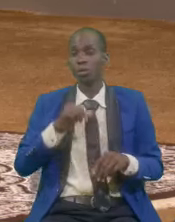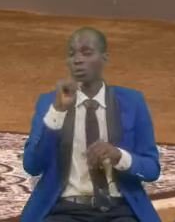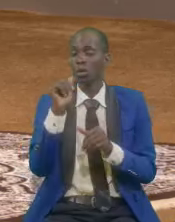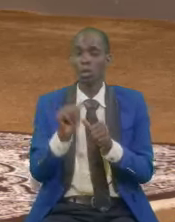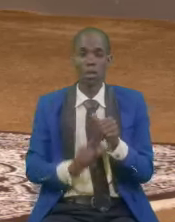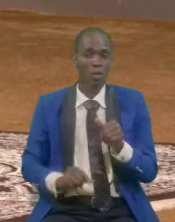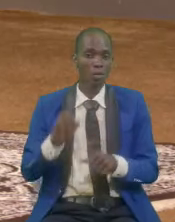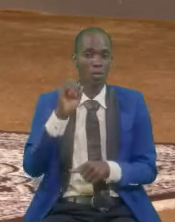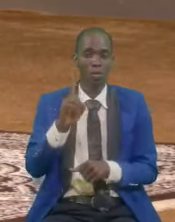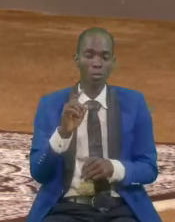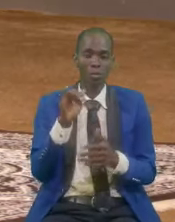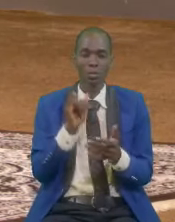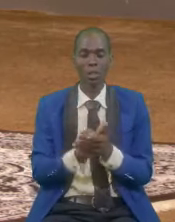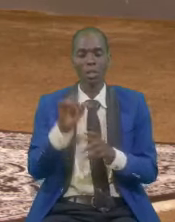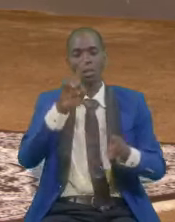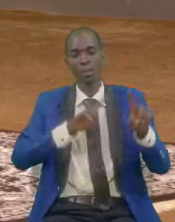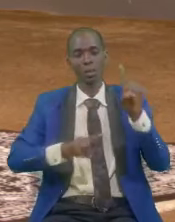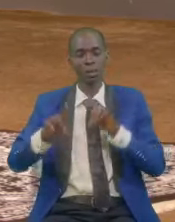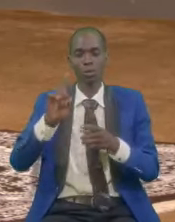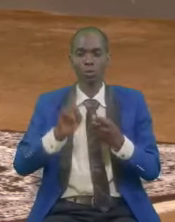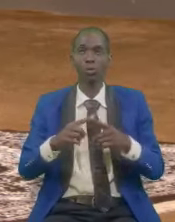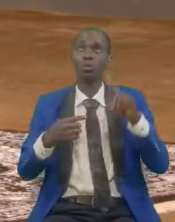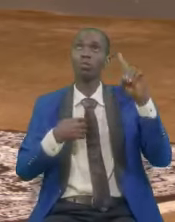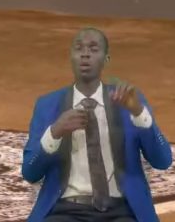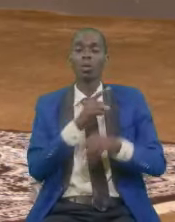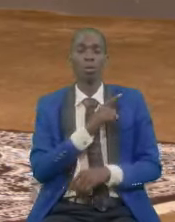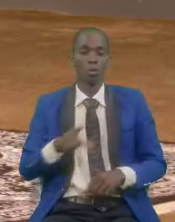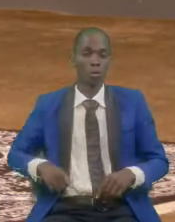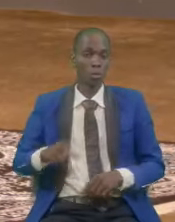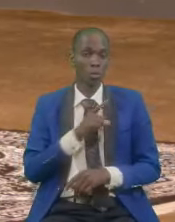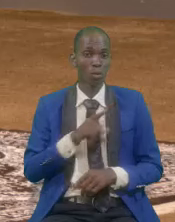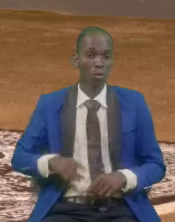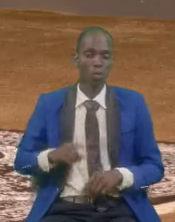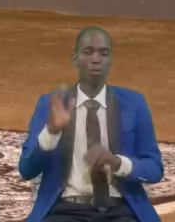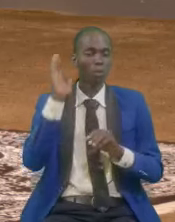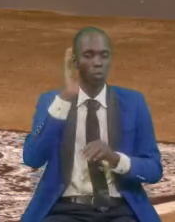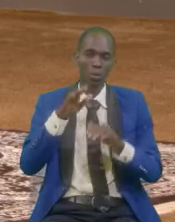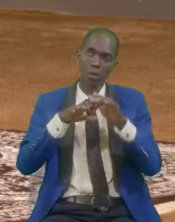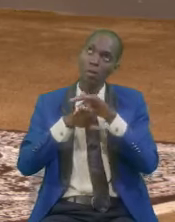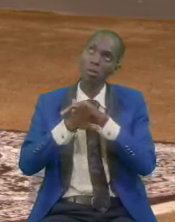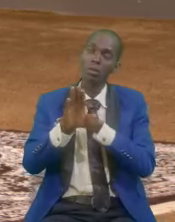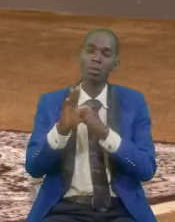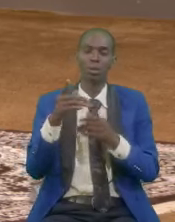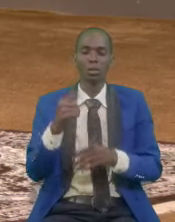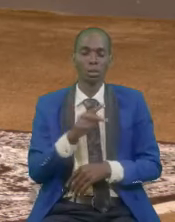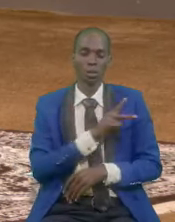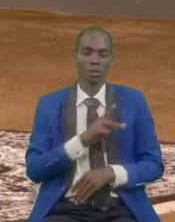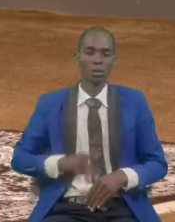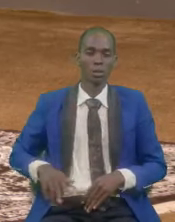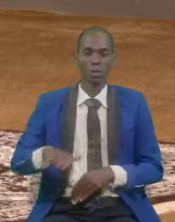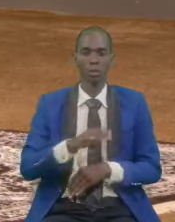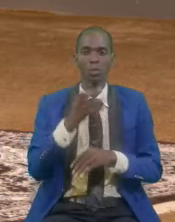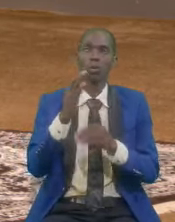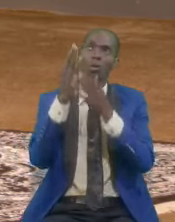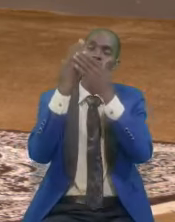everyone that says unto me, Lord, Lord, shall enter the kingdom of